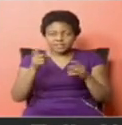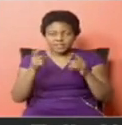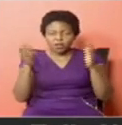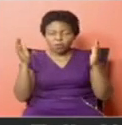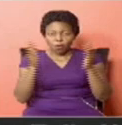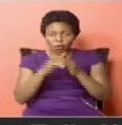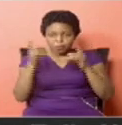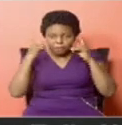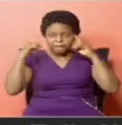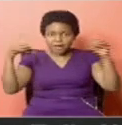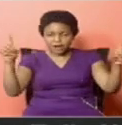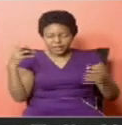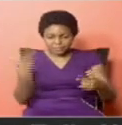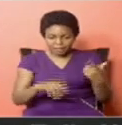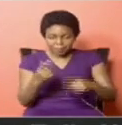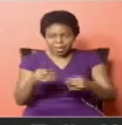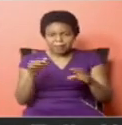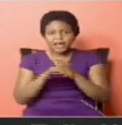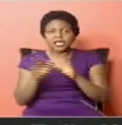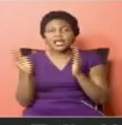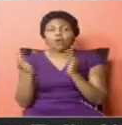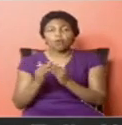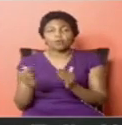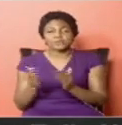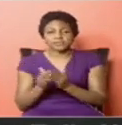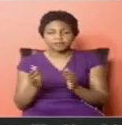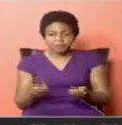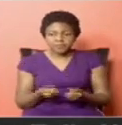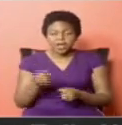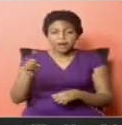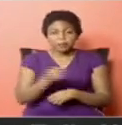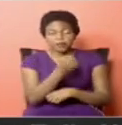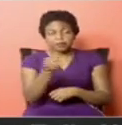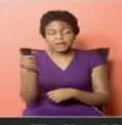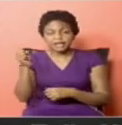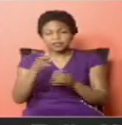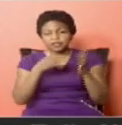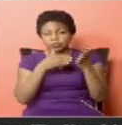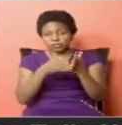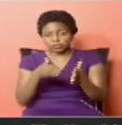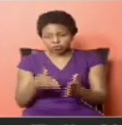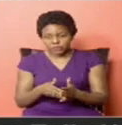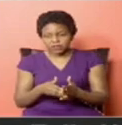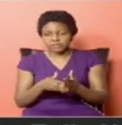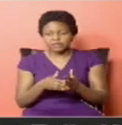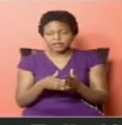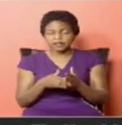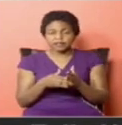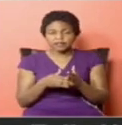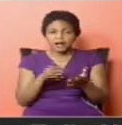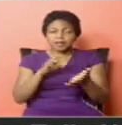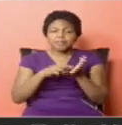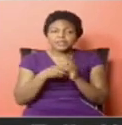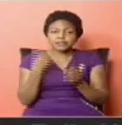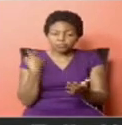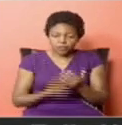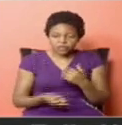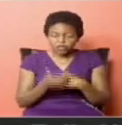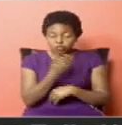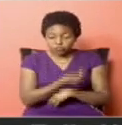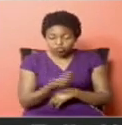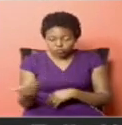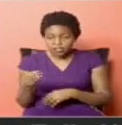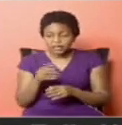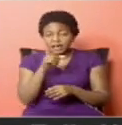within homes because of lockdown. Movement restrictions meant that children